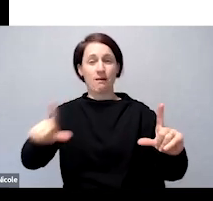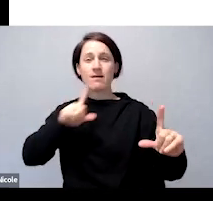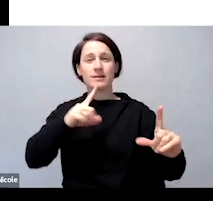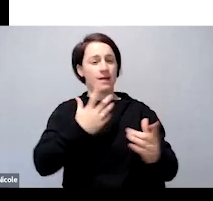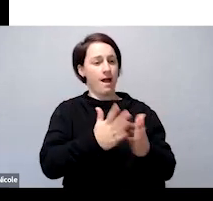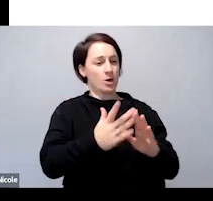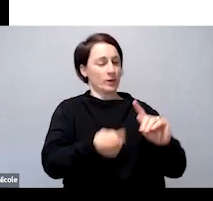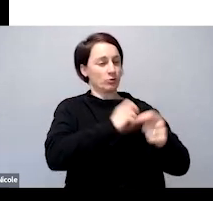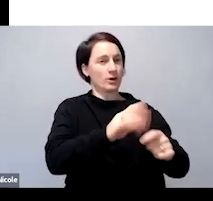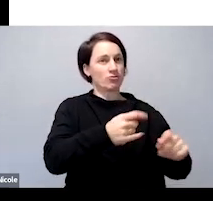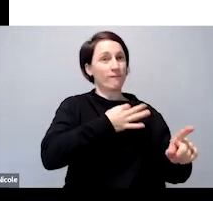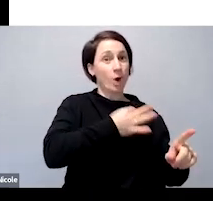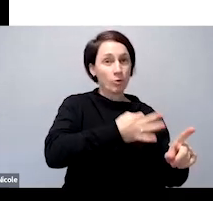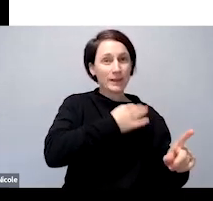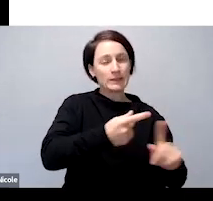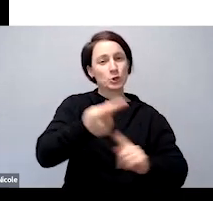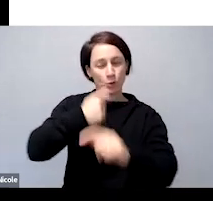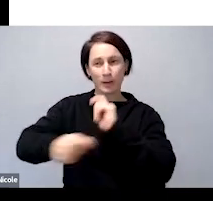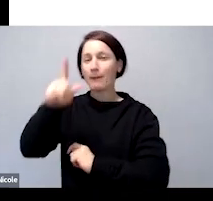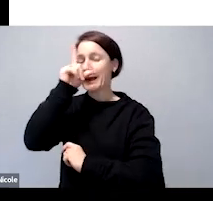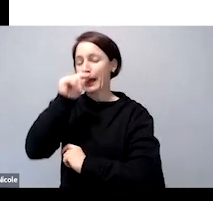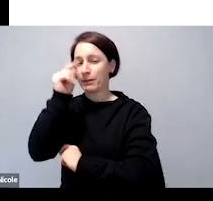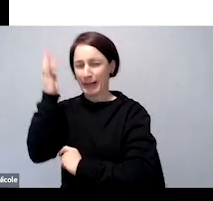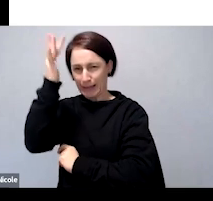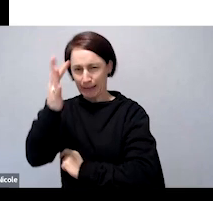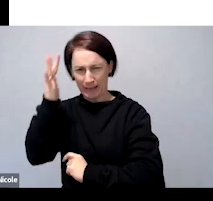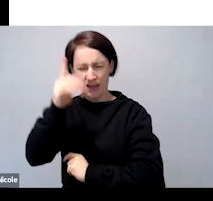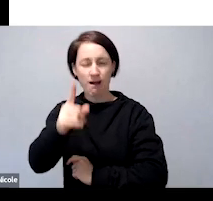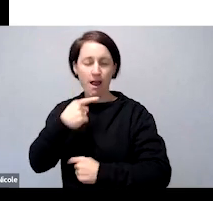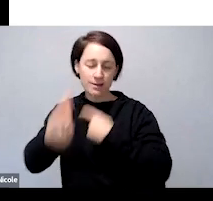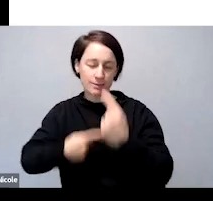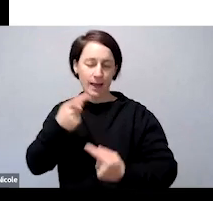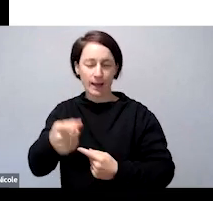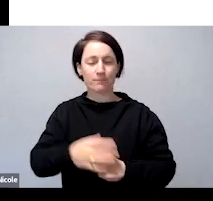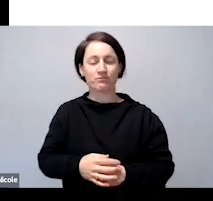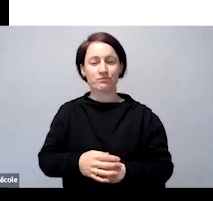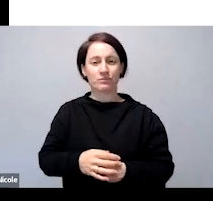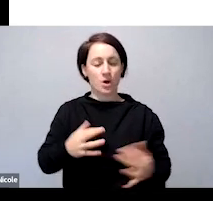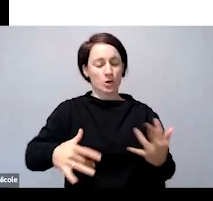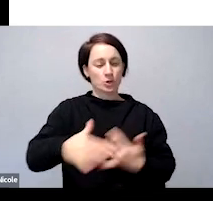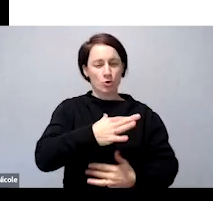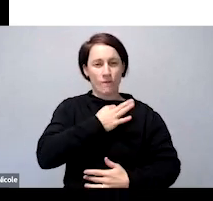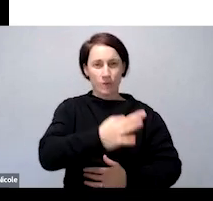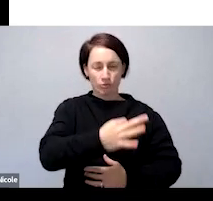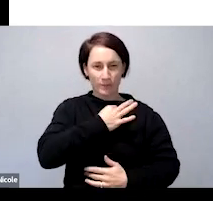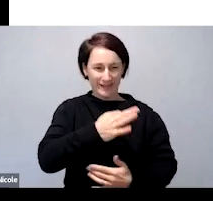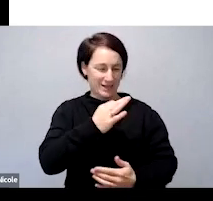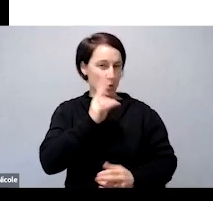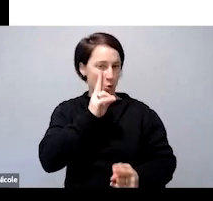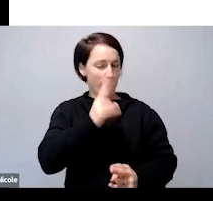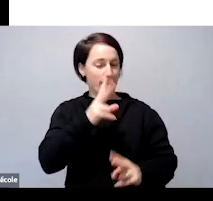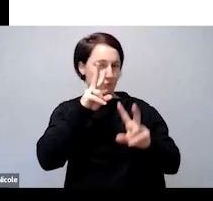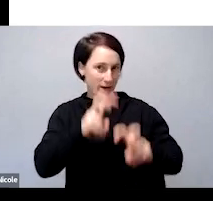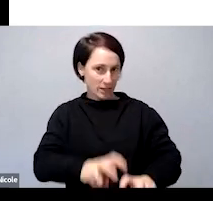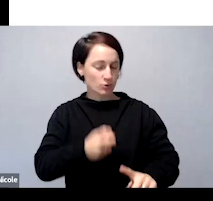vulnerability to capability thinking? So let me unpack that for a minute. The social vulnerability approach is typically used by researchers